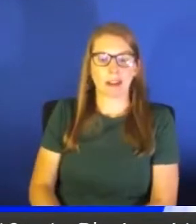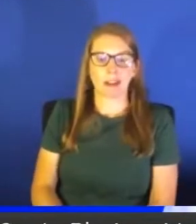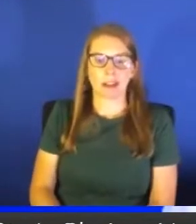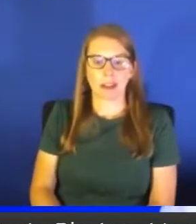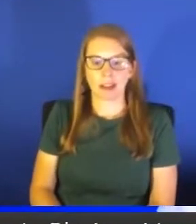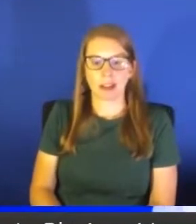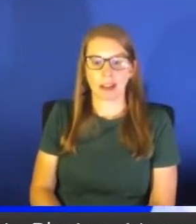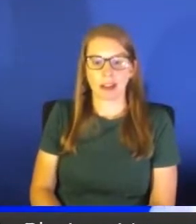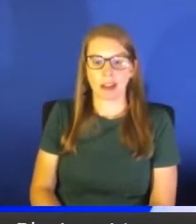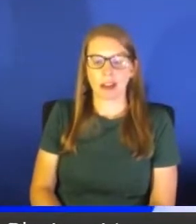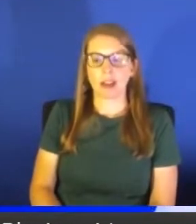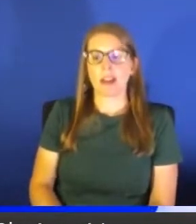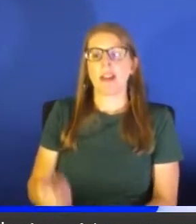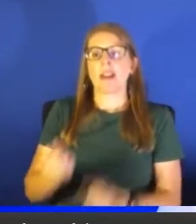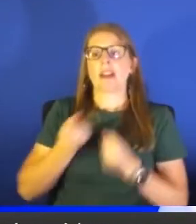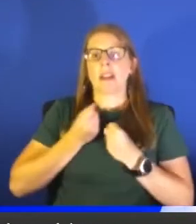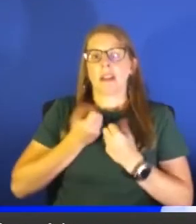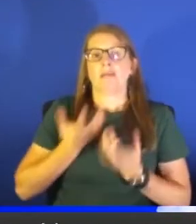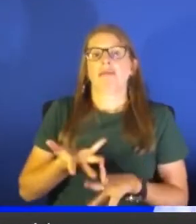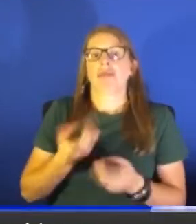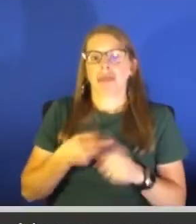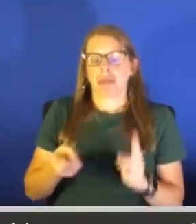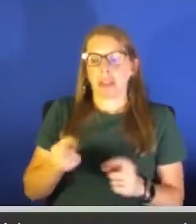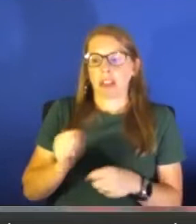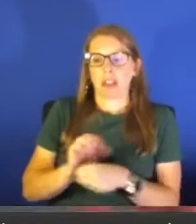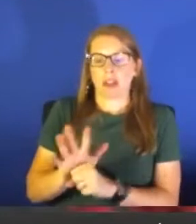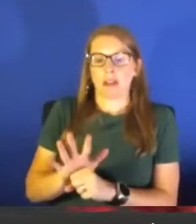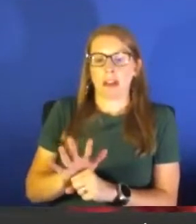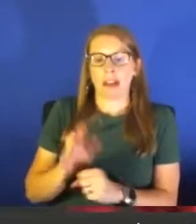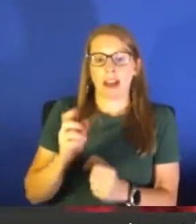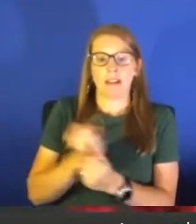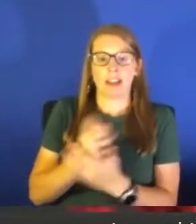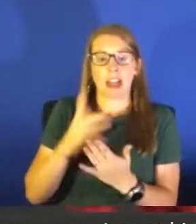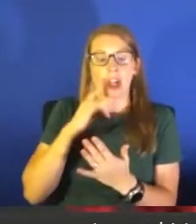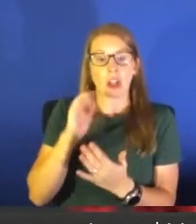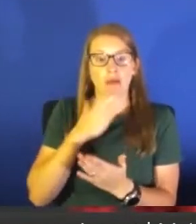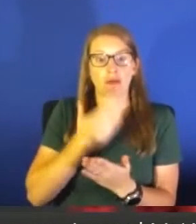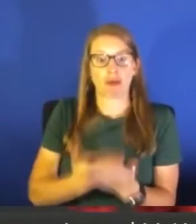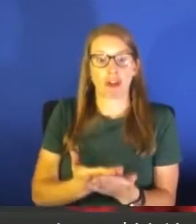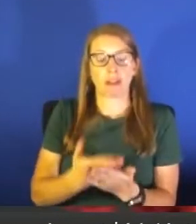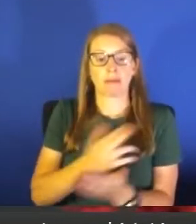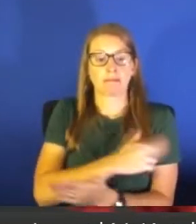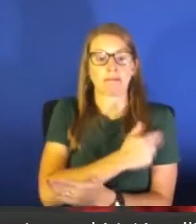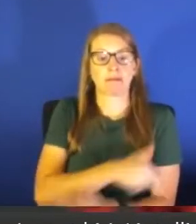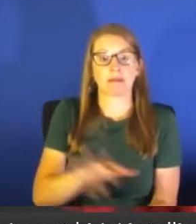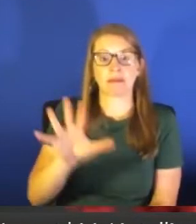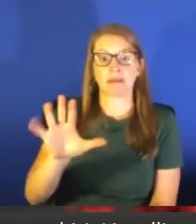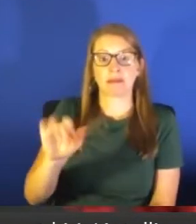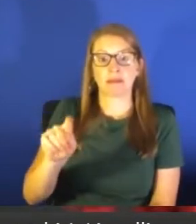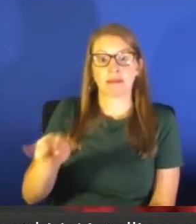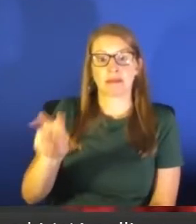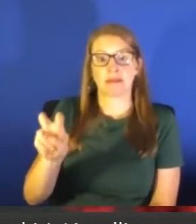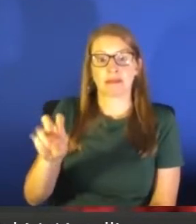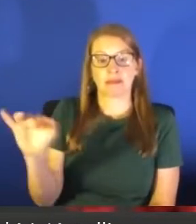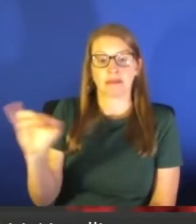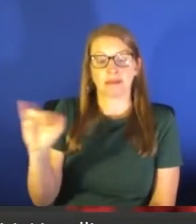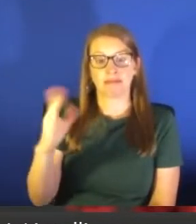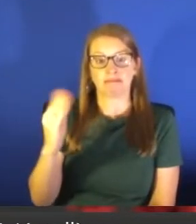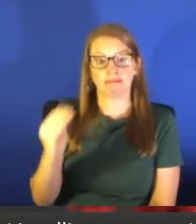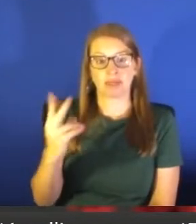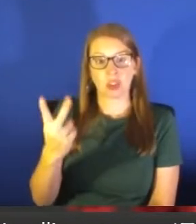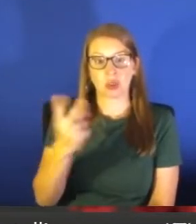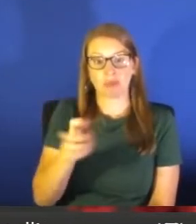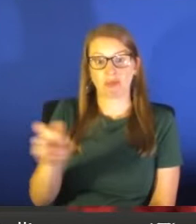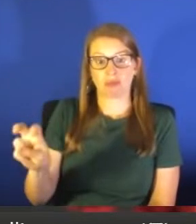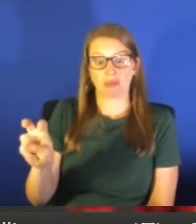from that. So right now, things are really looking good in the hospital. 5 active infections, 2 in the ICU. Sorry,